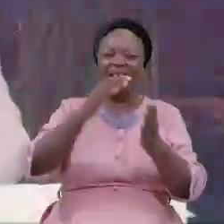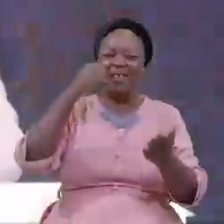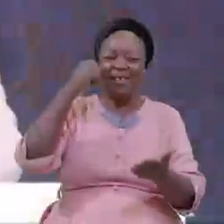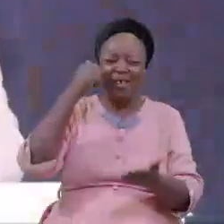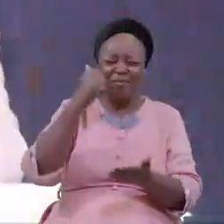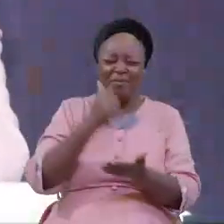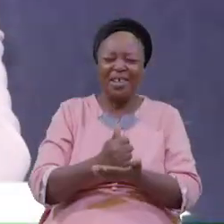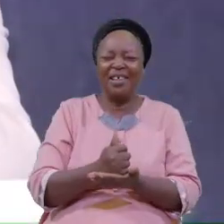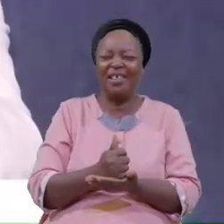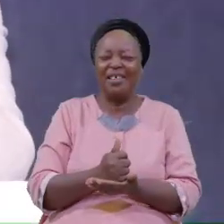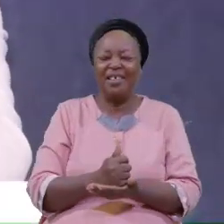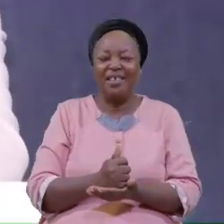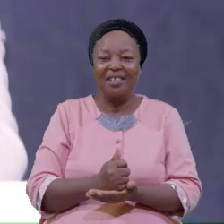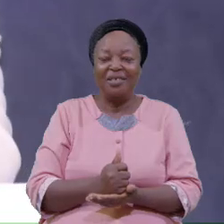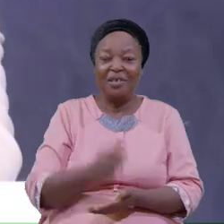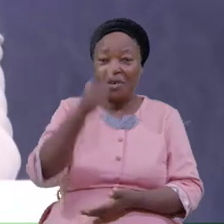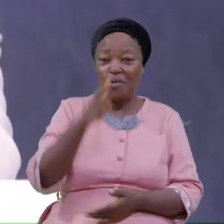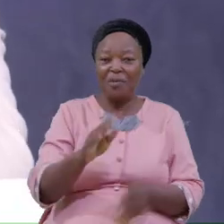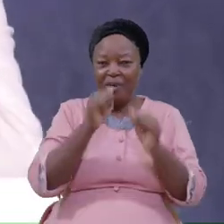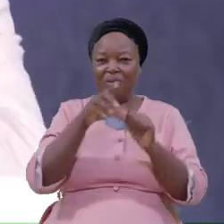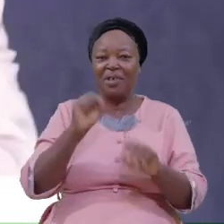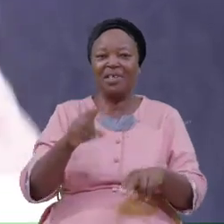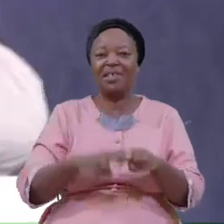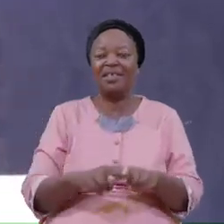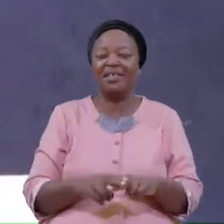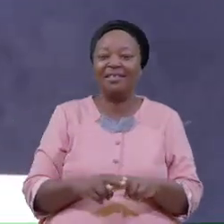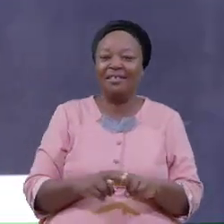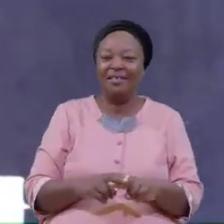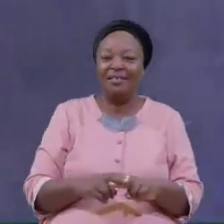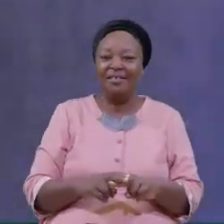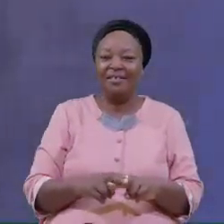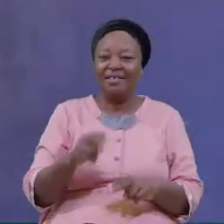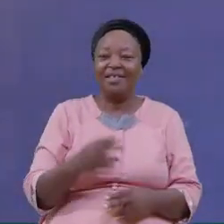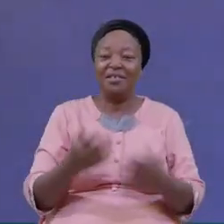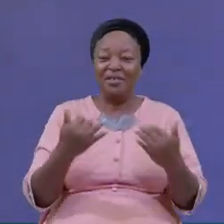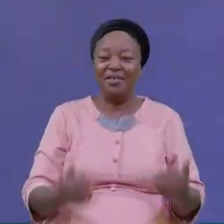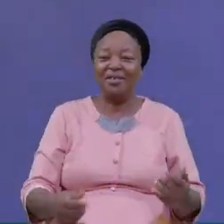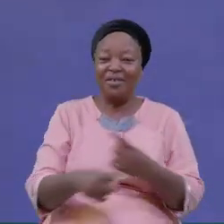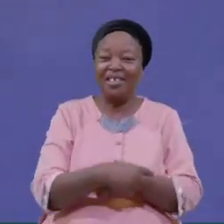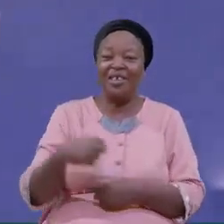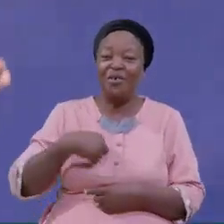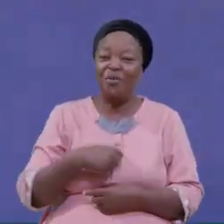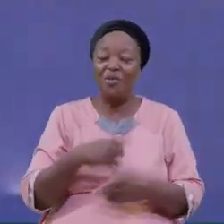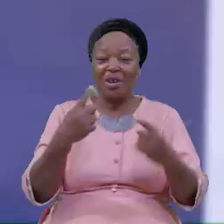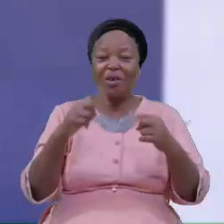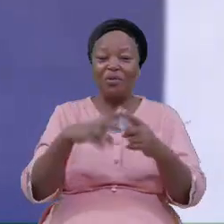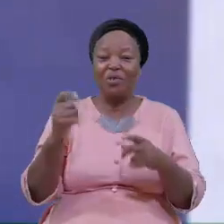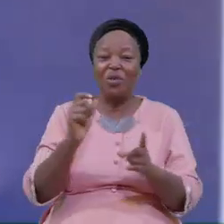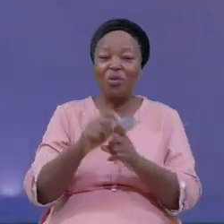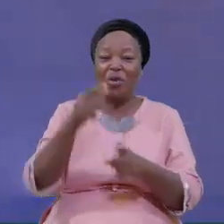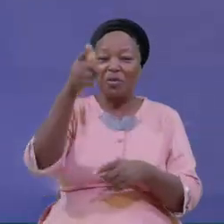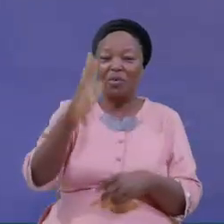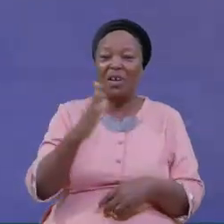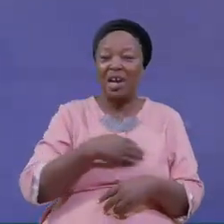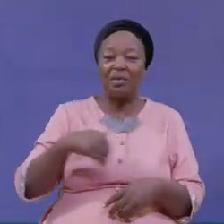God bless you. You can sit down. And today, we come to the Word of God, and we're still talking